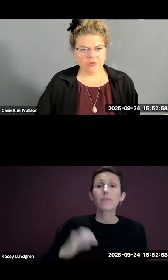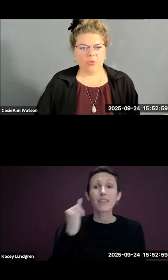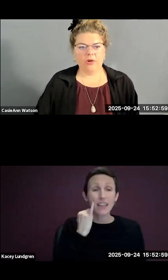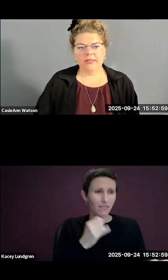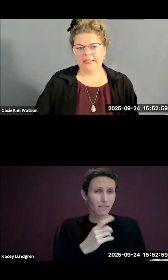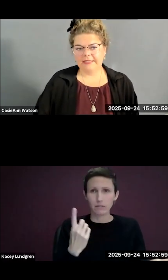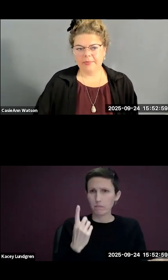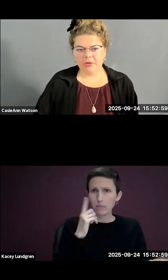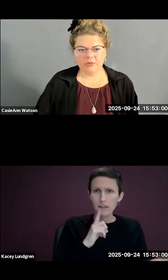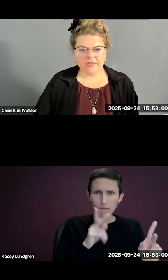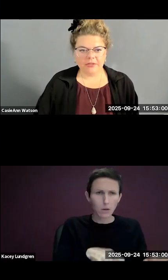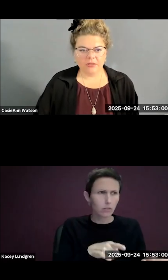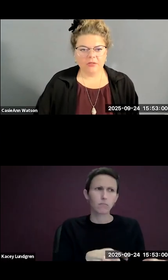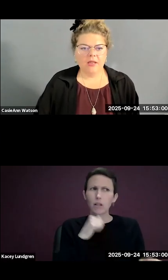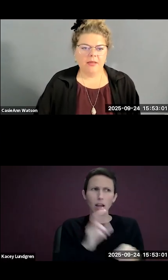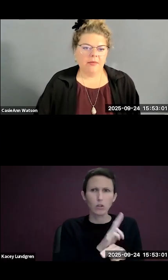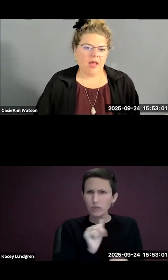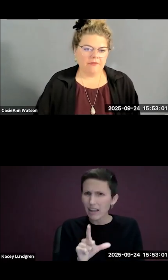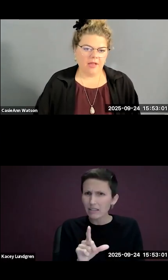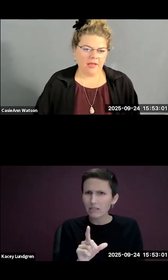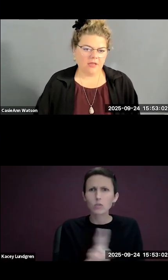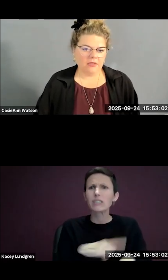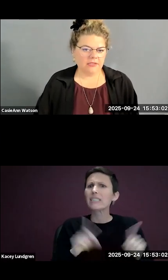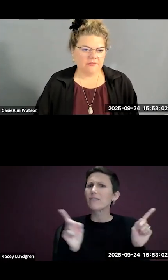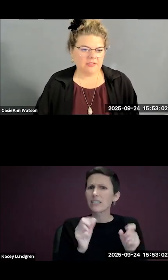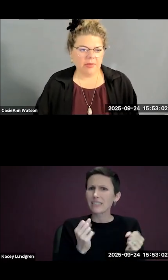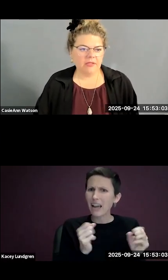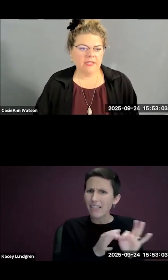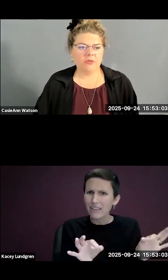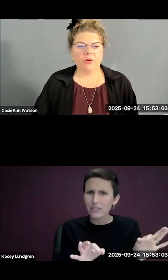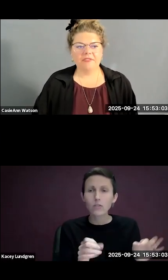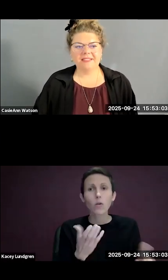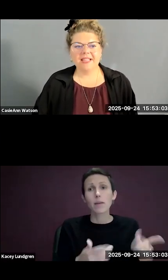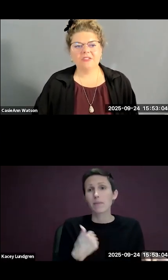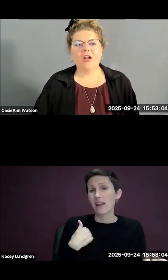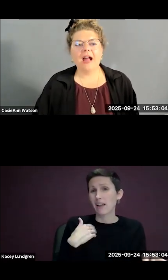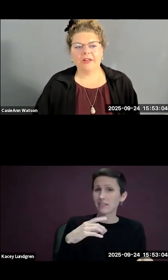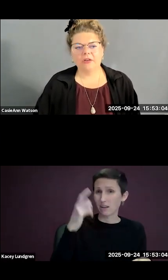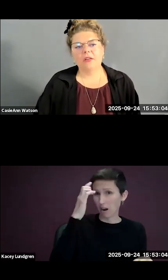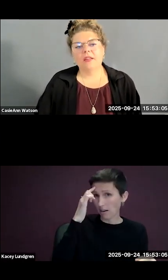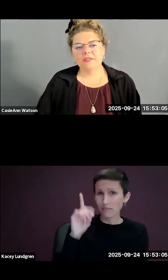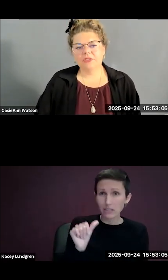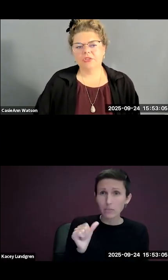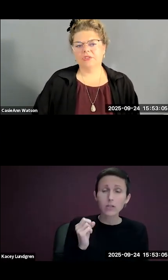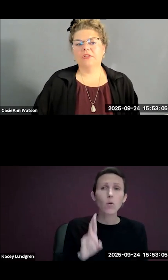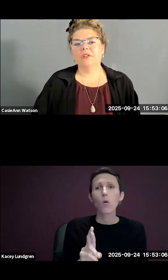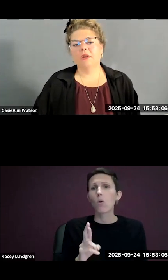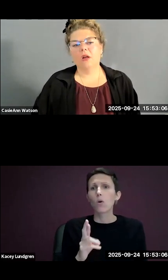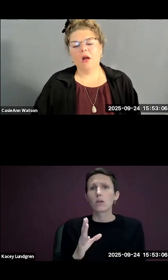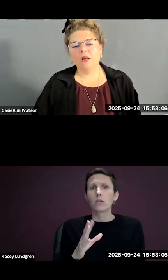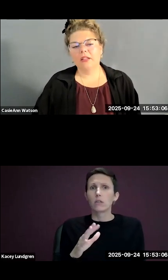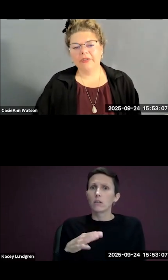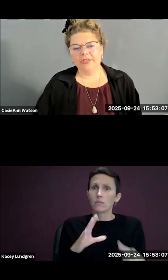sign language or is an atypical signer, has cognitive disabilities, or if the stakes are higher, this